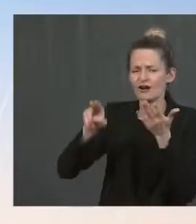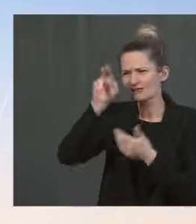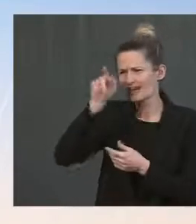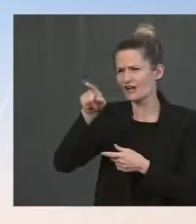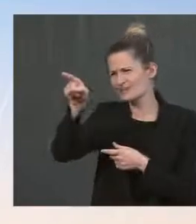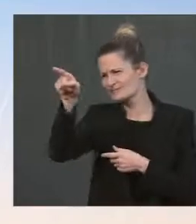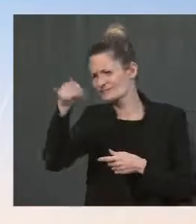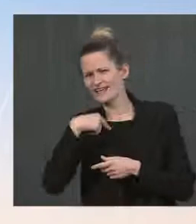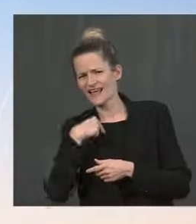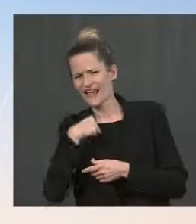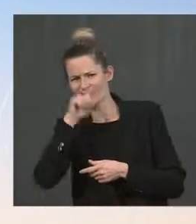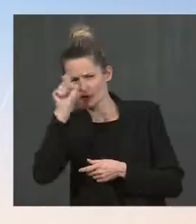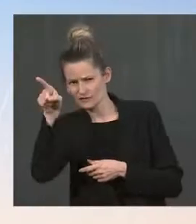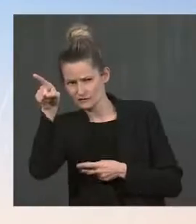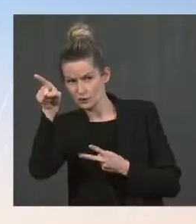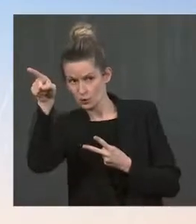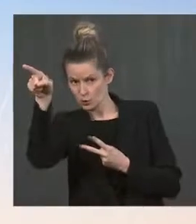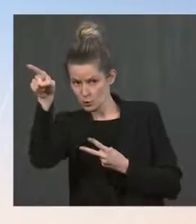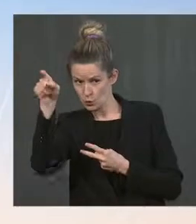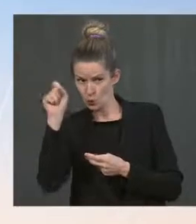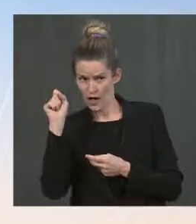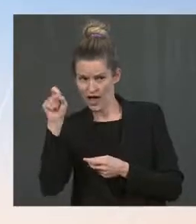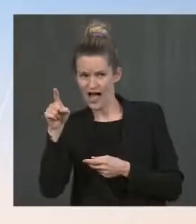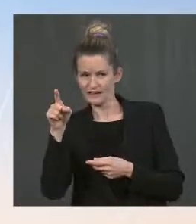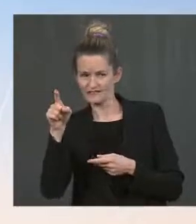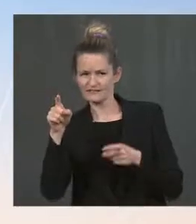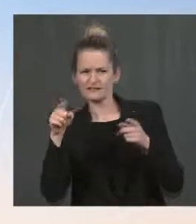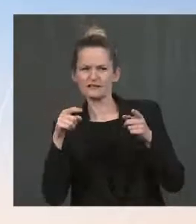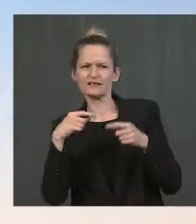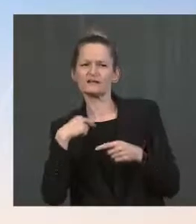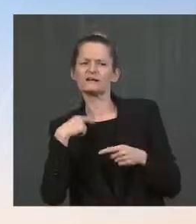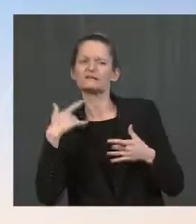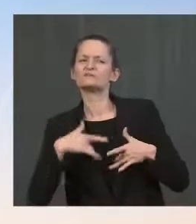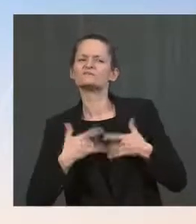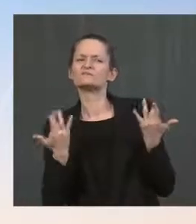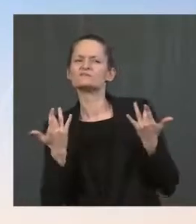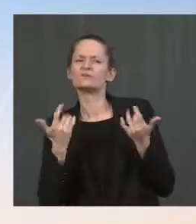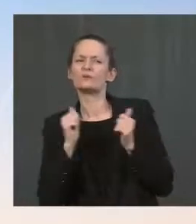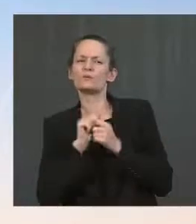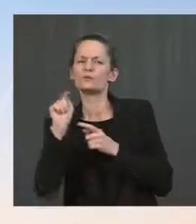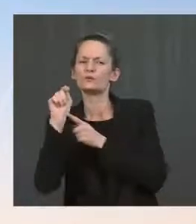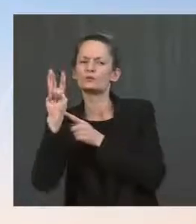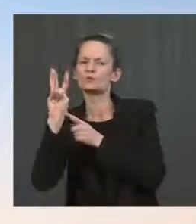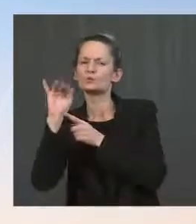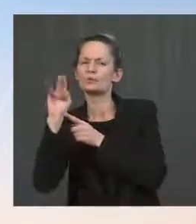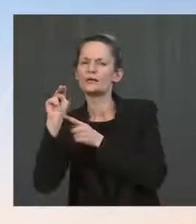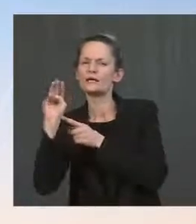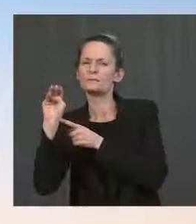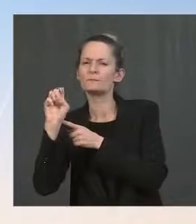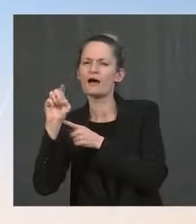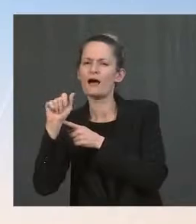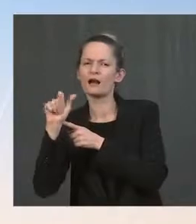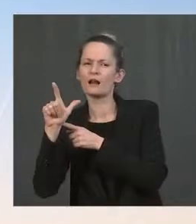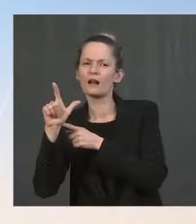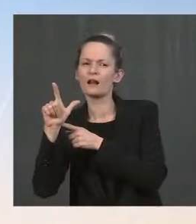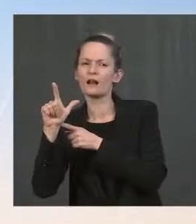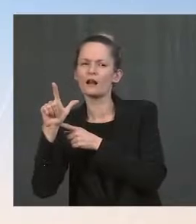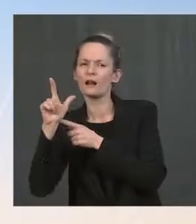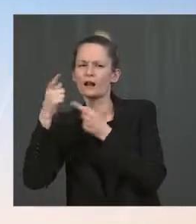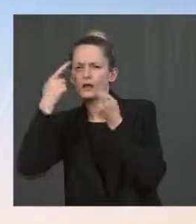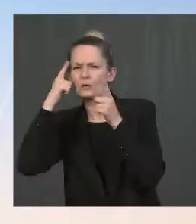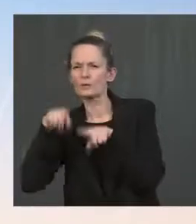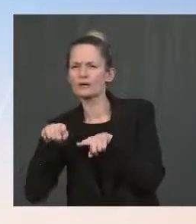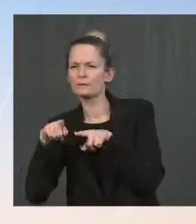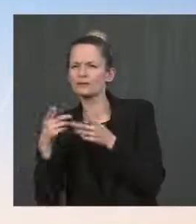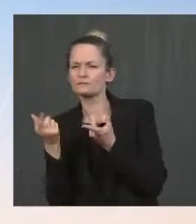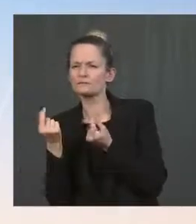but where are you on the Twin Metals copper mine decision? Are you going to allow that? Or are you going to block that? Sure. Yeah,